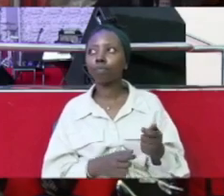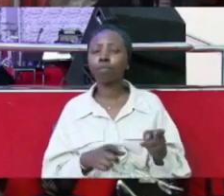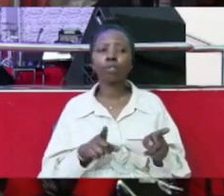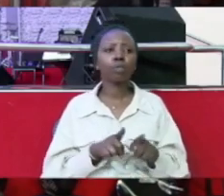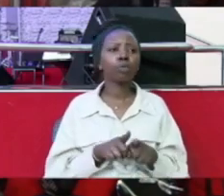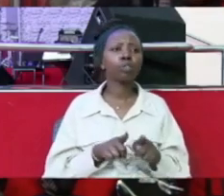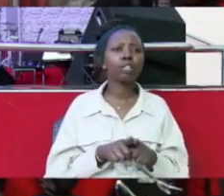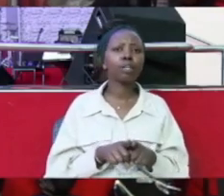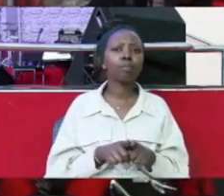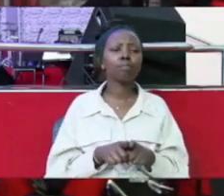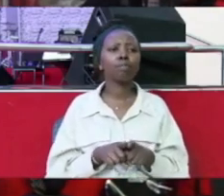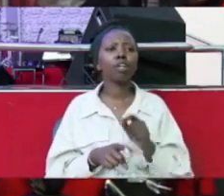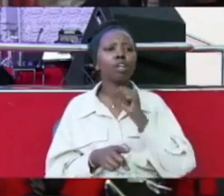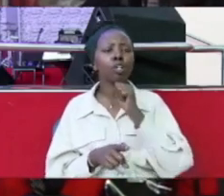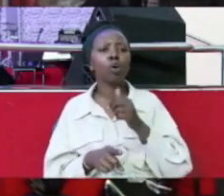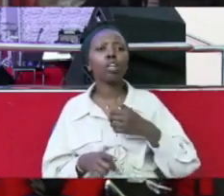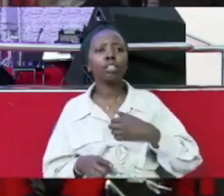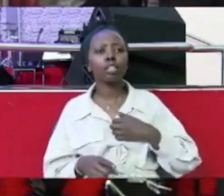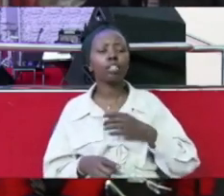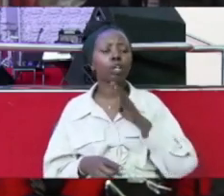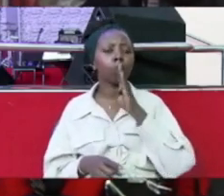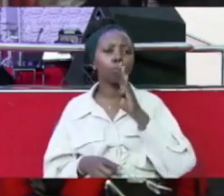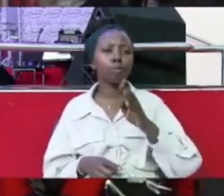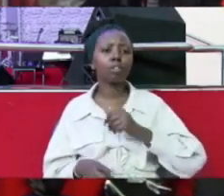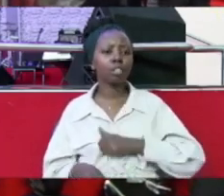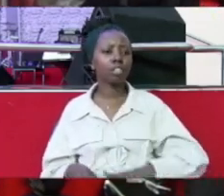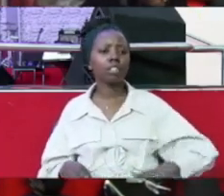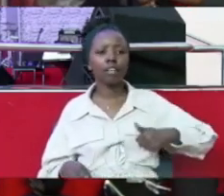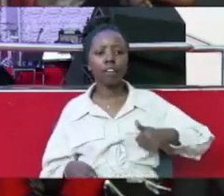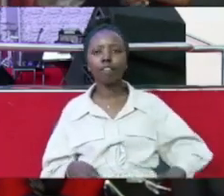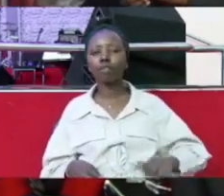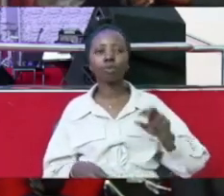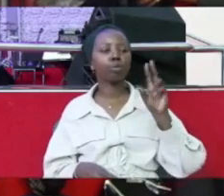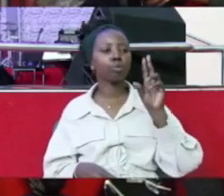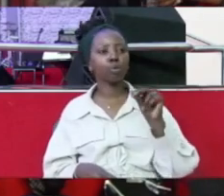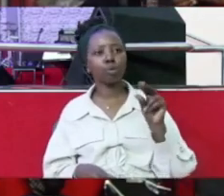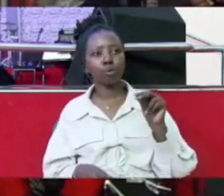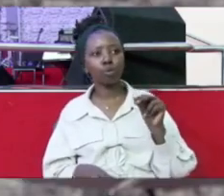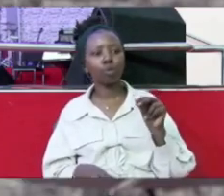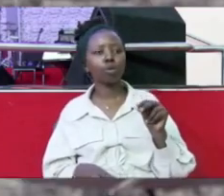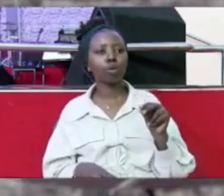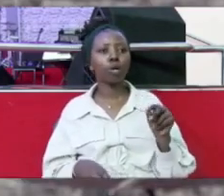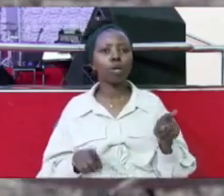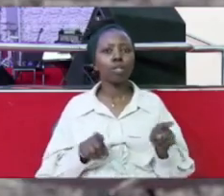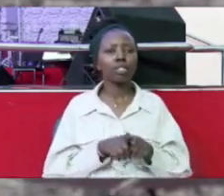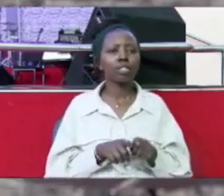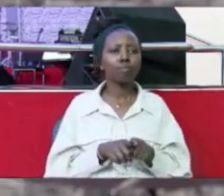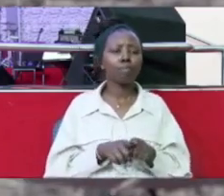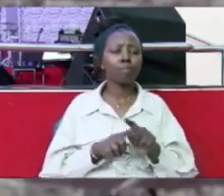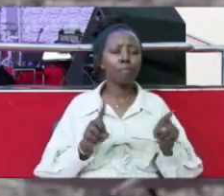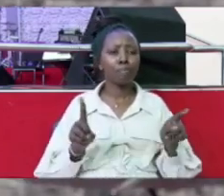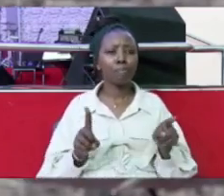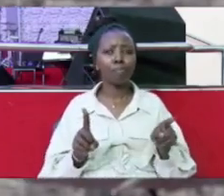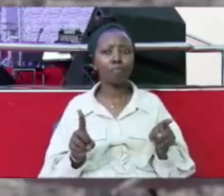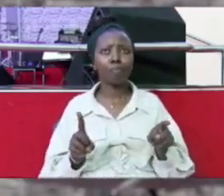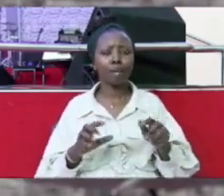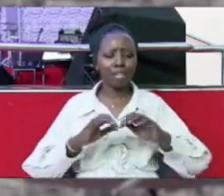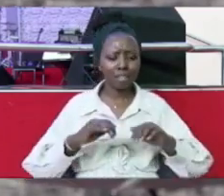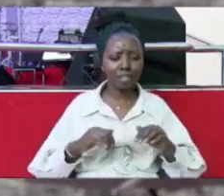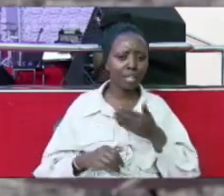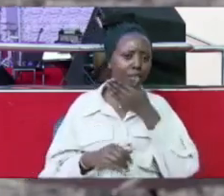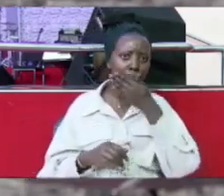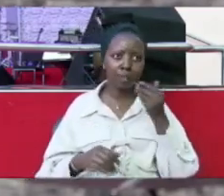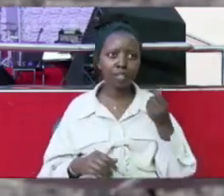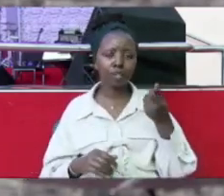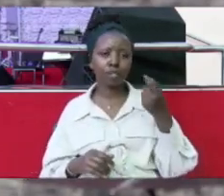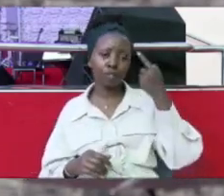for one another. Na ili tukue, tunaangalia wengine bila kuwa na ubinafsi. And a willingness to seek the best for other believers. Na